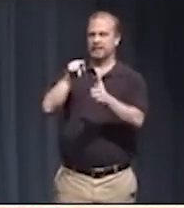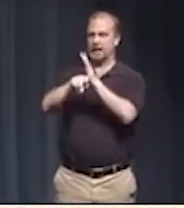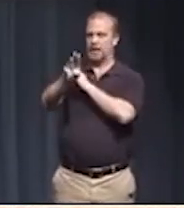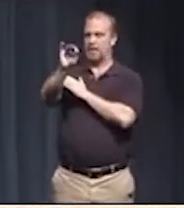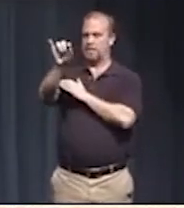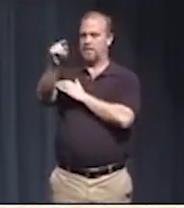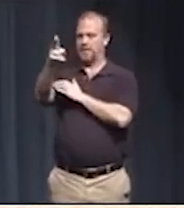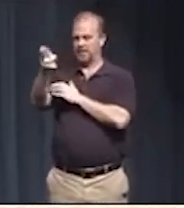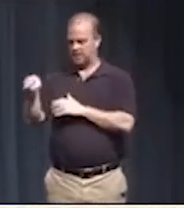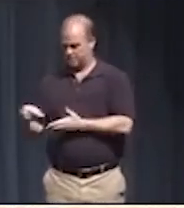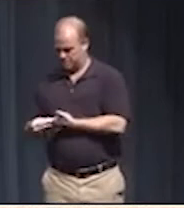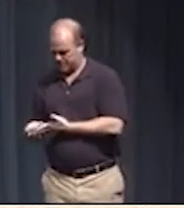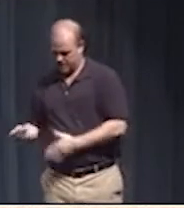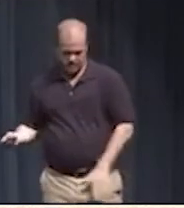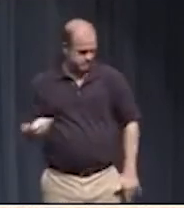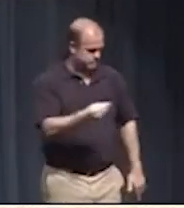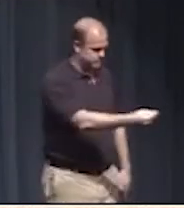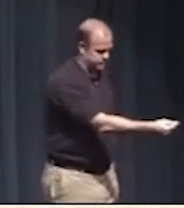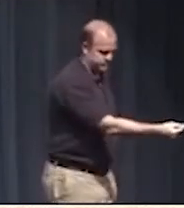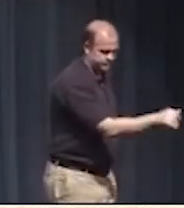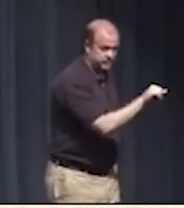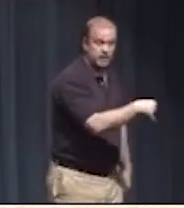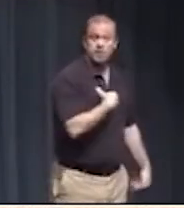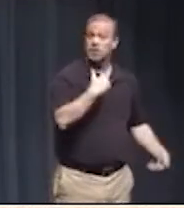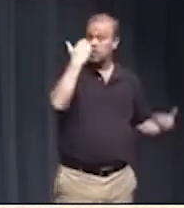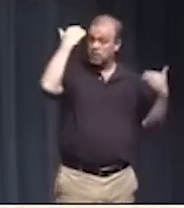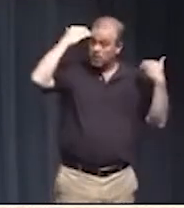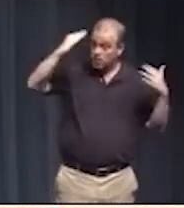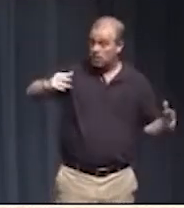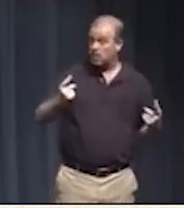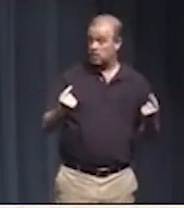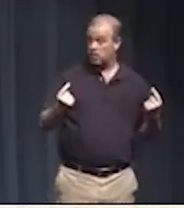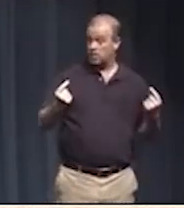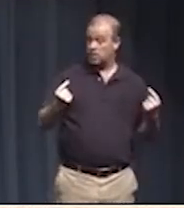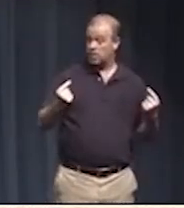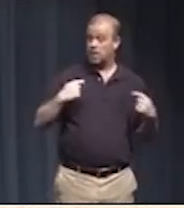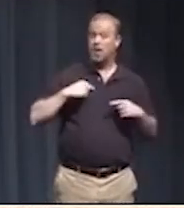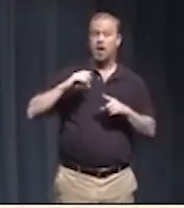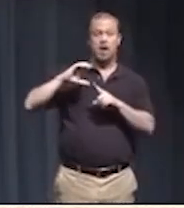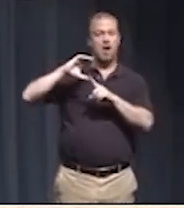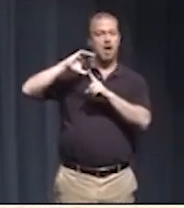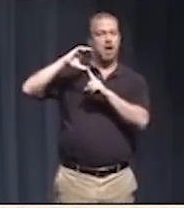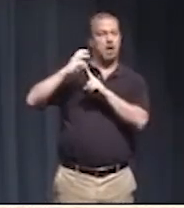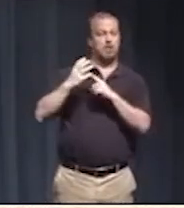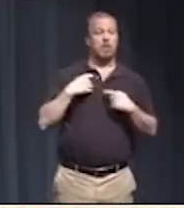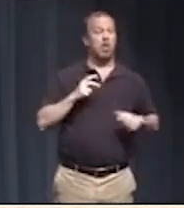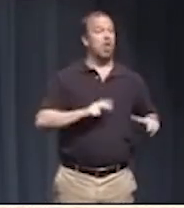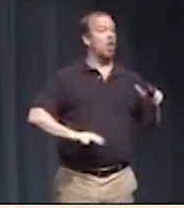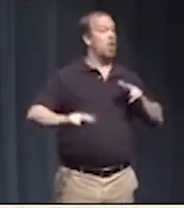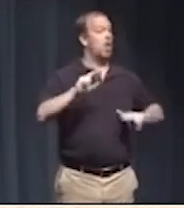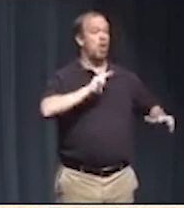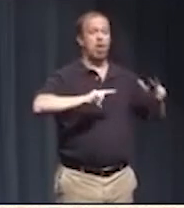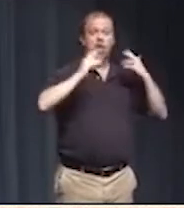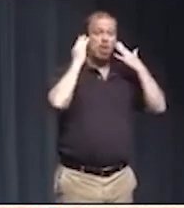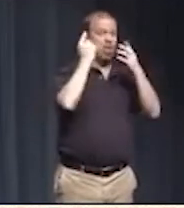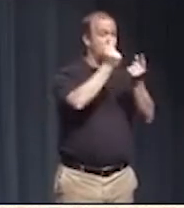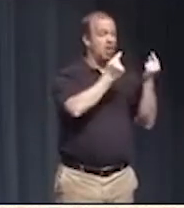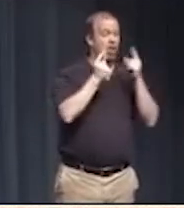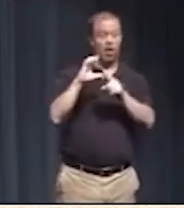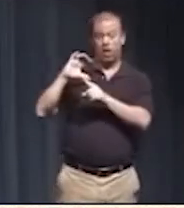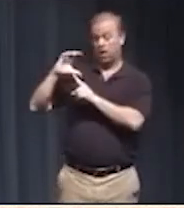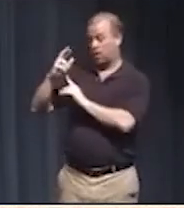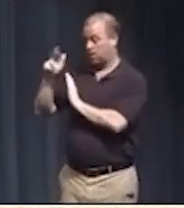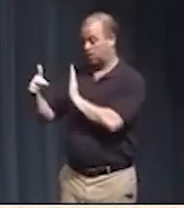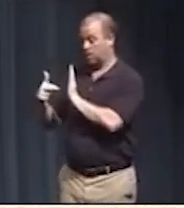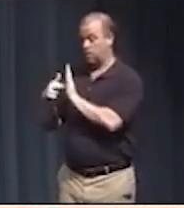When we don't know what to do, we will bury ourselves in our cultural roles and how we were brought up as to what we're